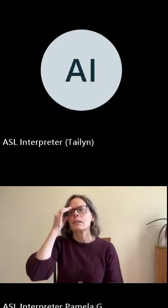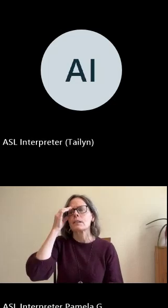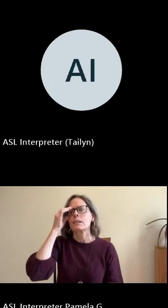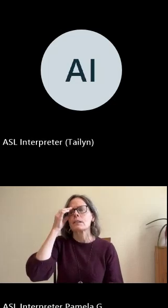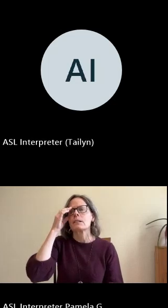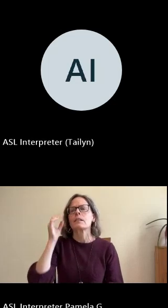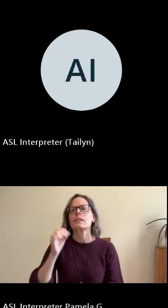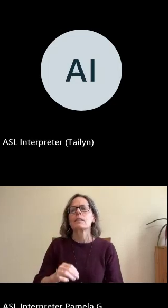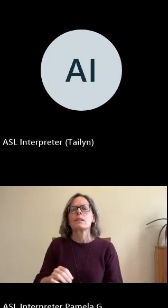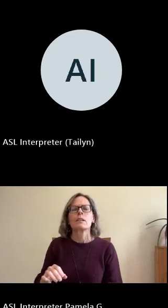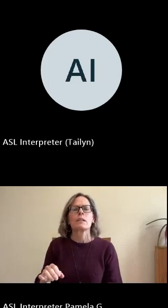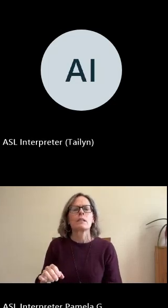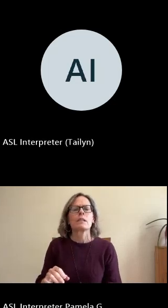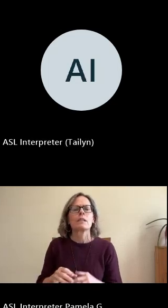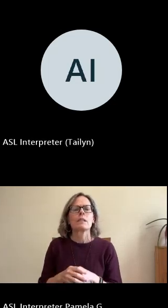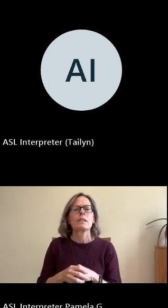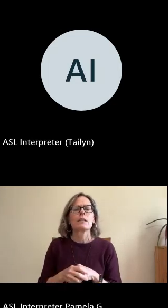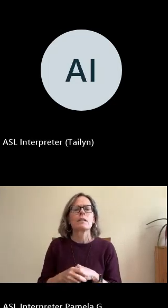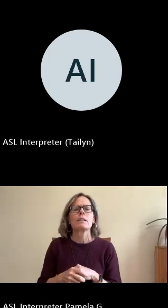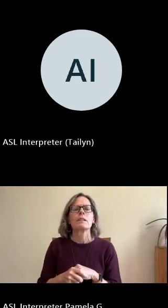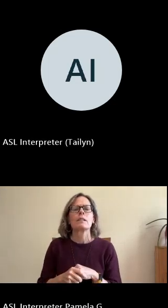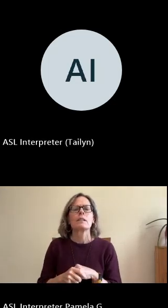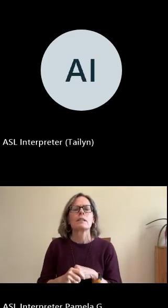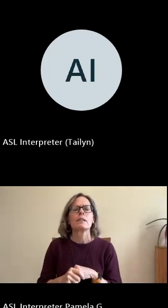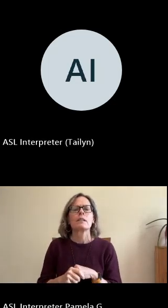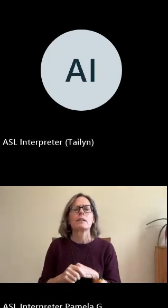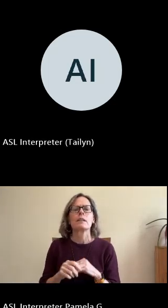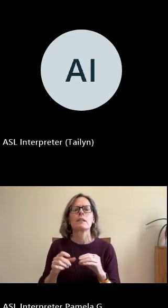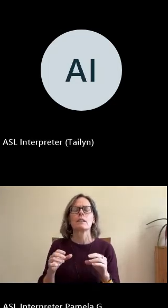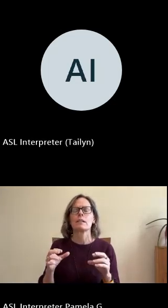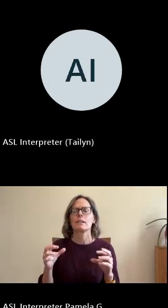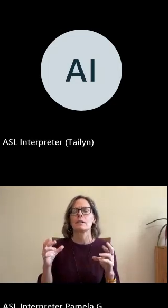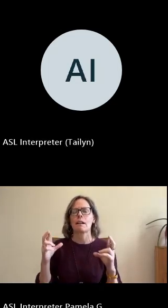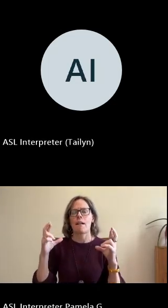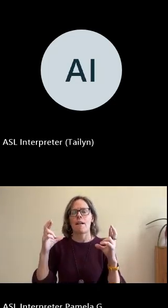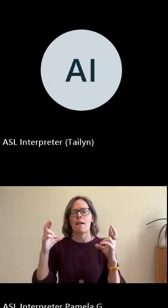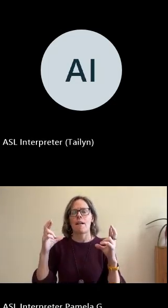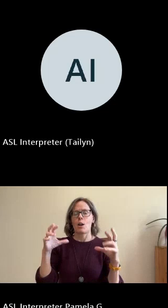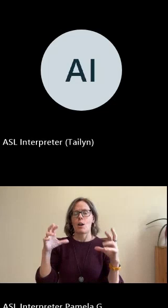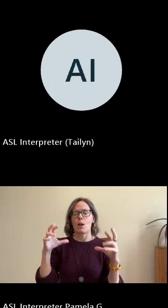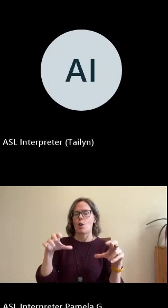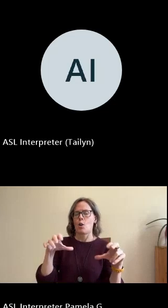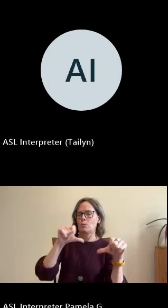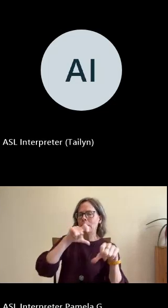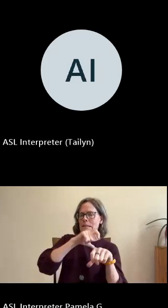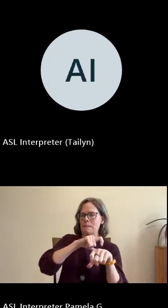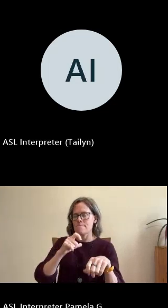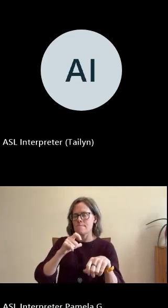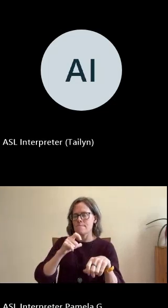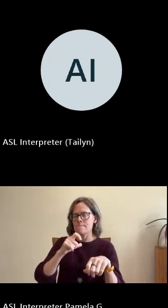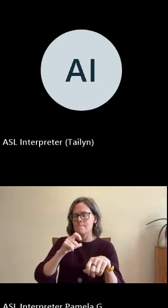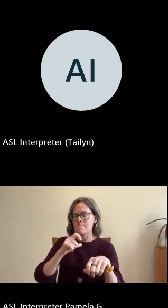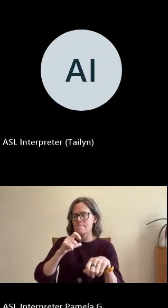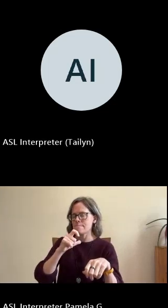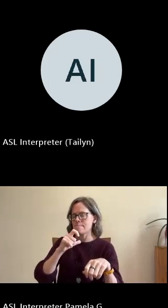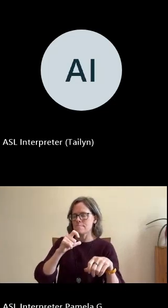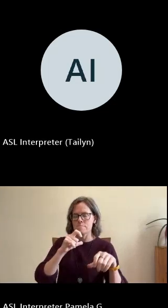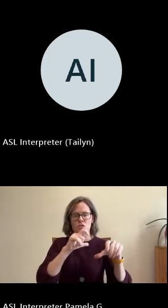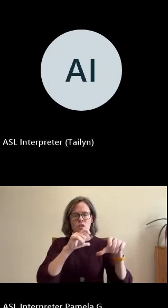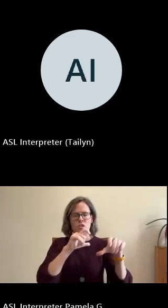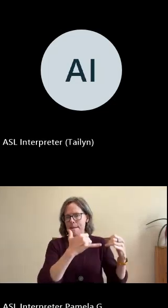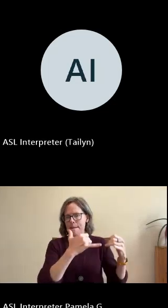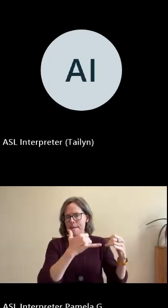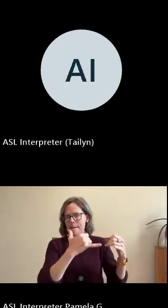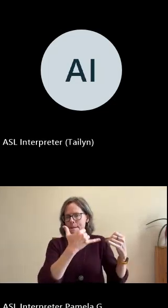you will take some time. Feel free to, I will not be offended. Feel free to multitask, to just sign up now. It's easy to forget about it.